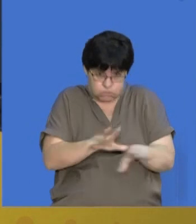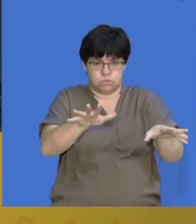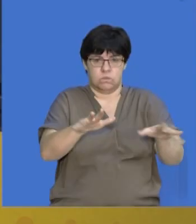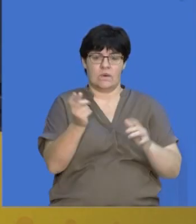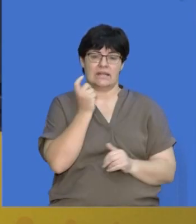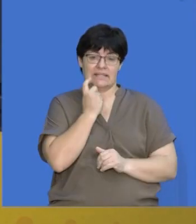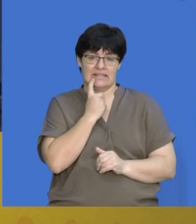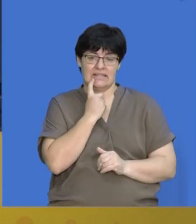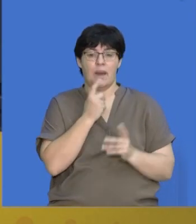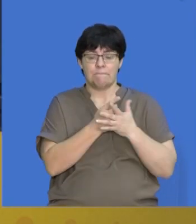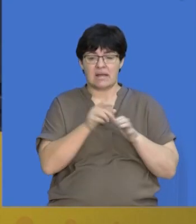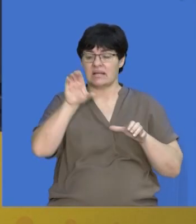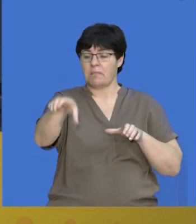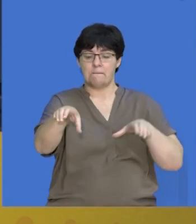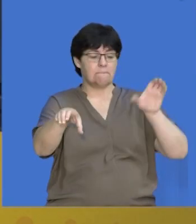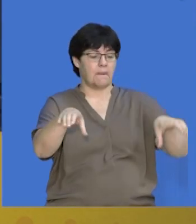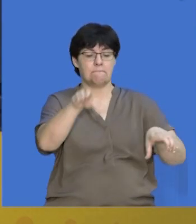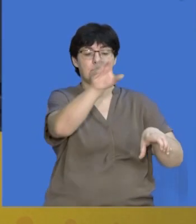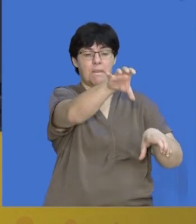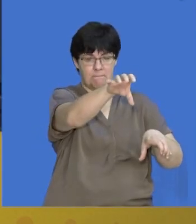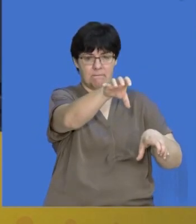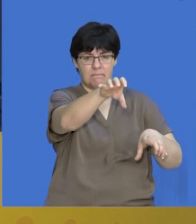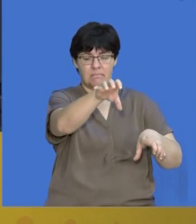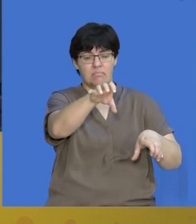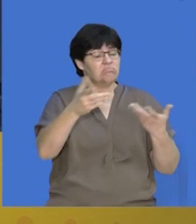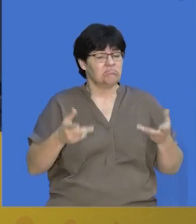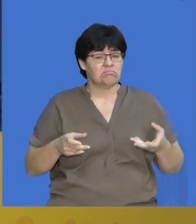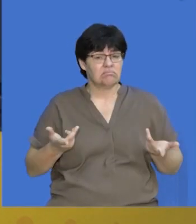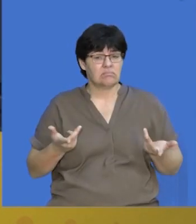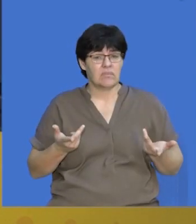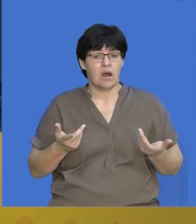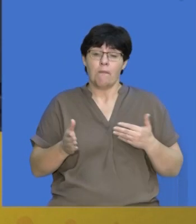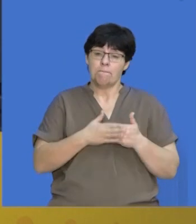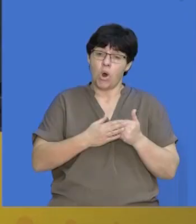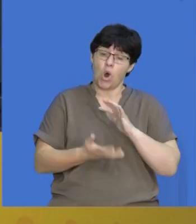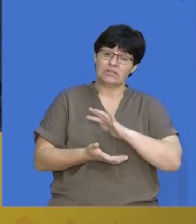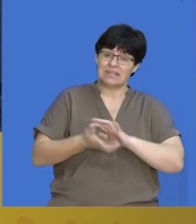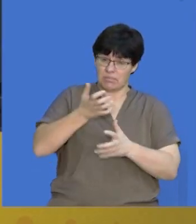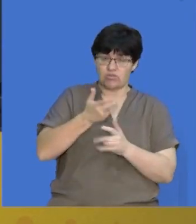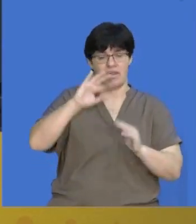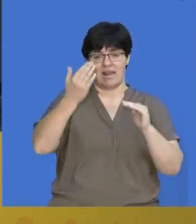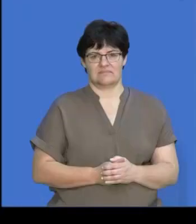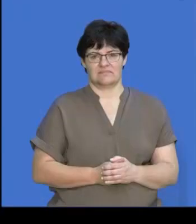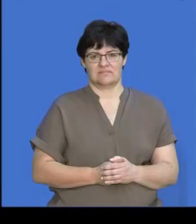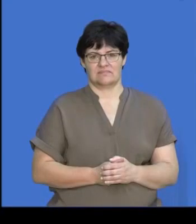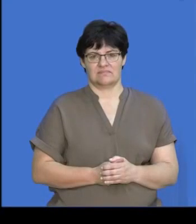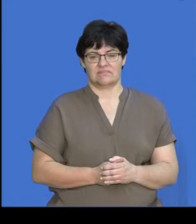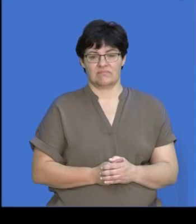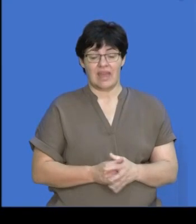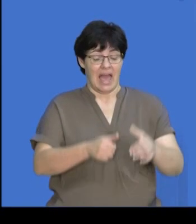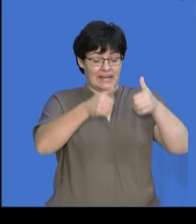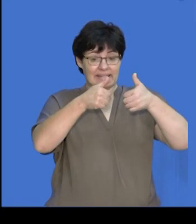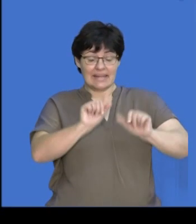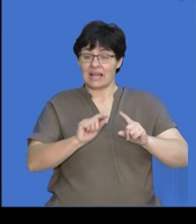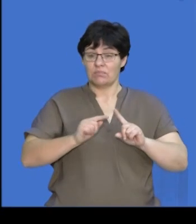faster. But if houses are spread out, the chances for more damage is much less. The next